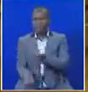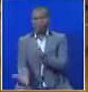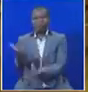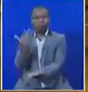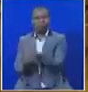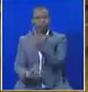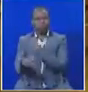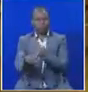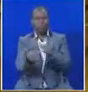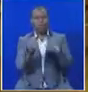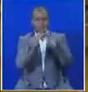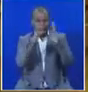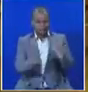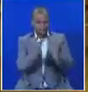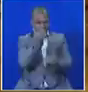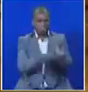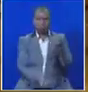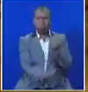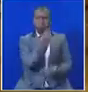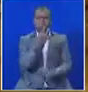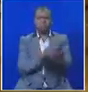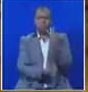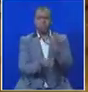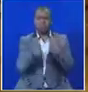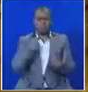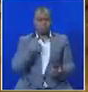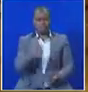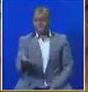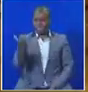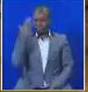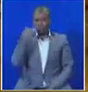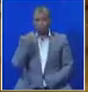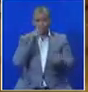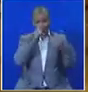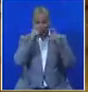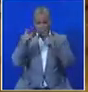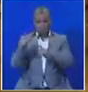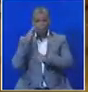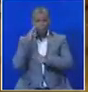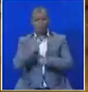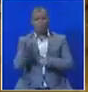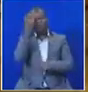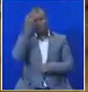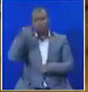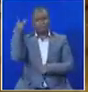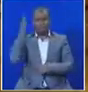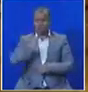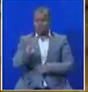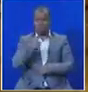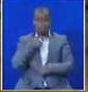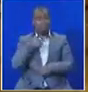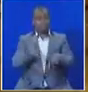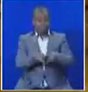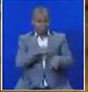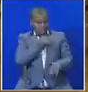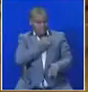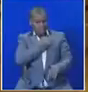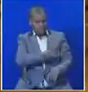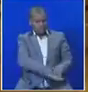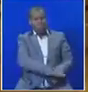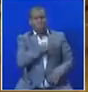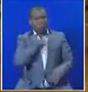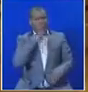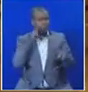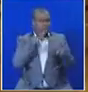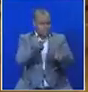These images I shall never forget, and I pray that our children will never have to witness these images firsthand.